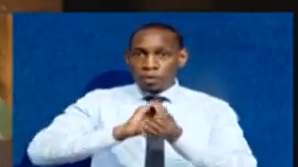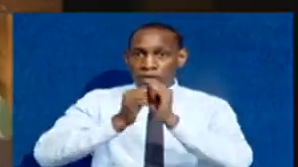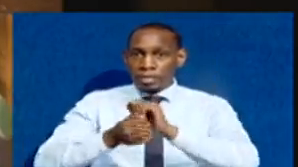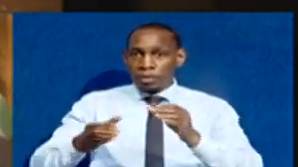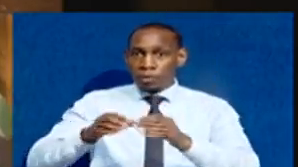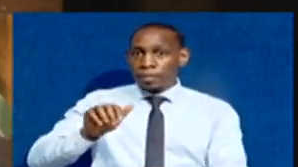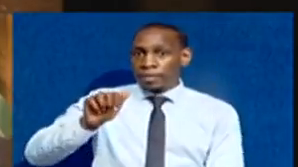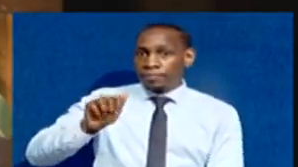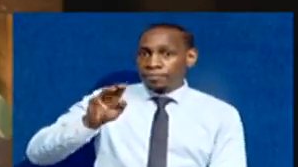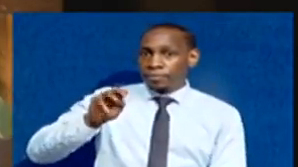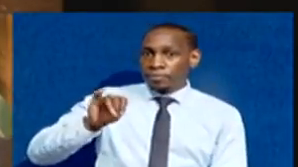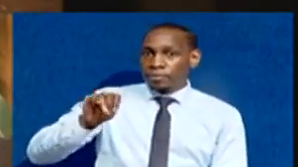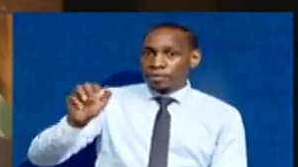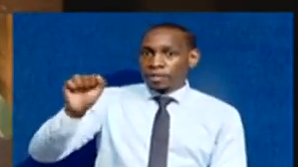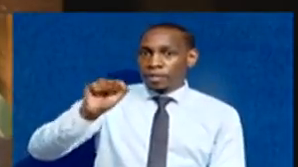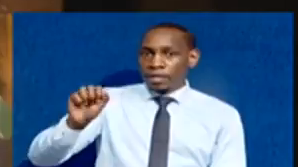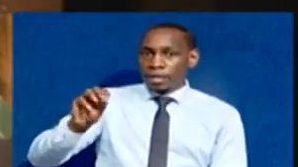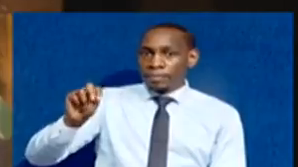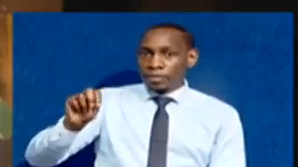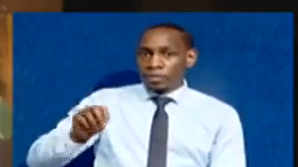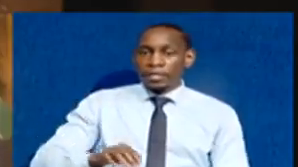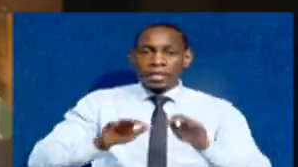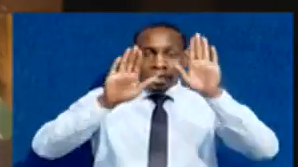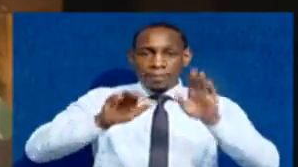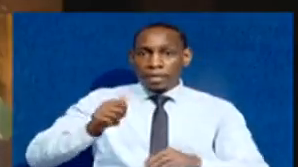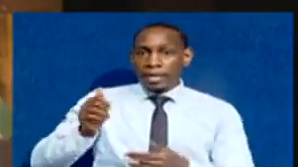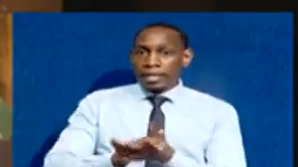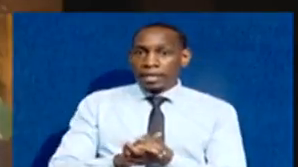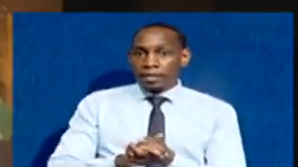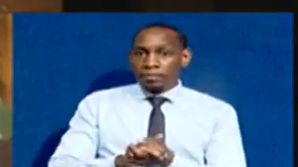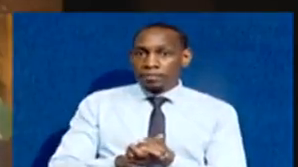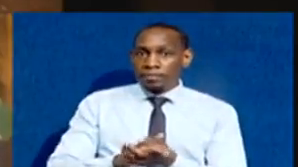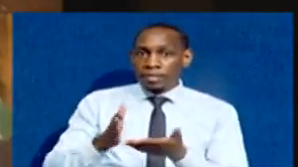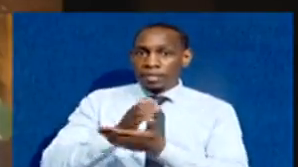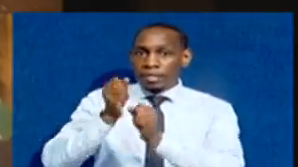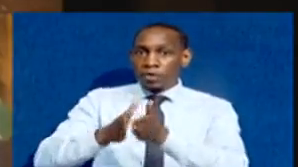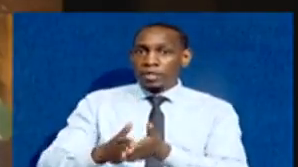AMISOM. It is important that other actors come into play.